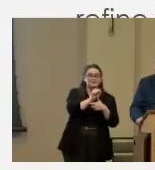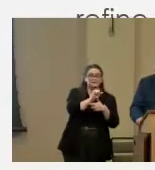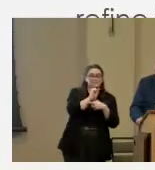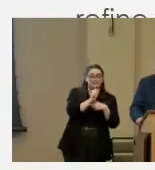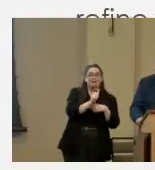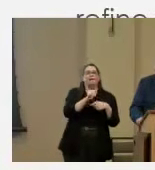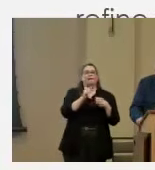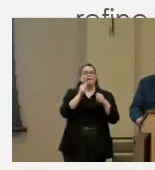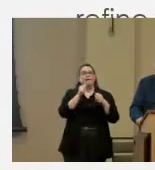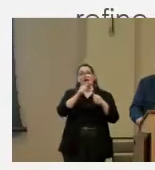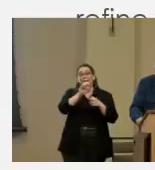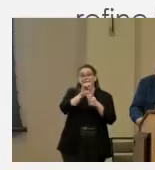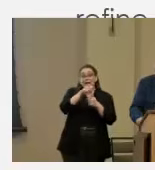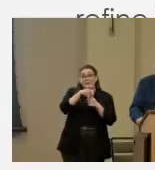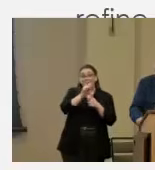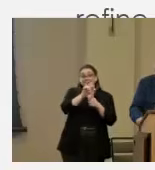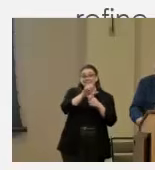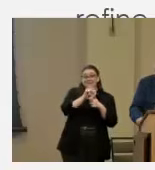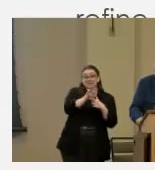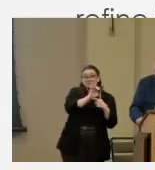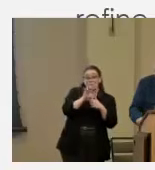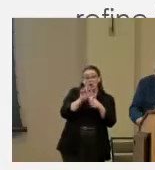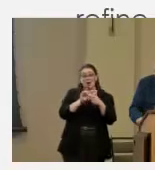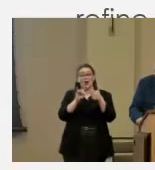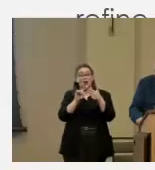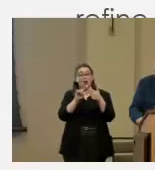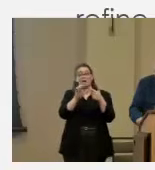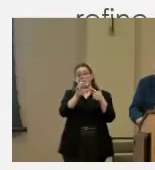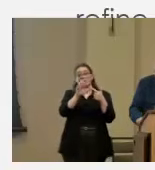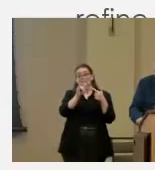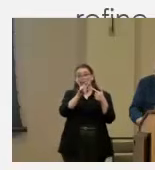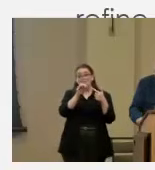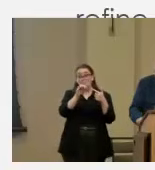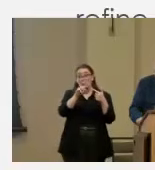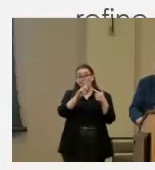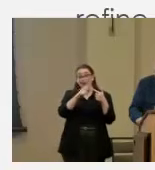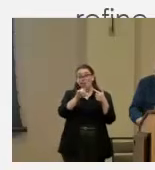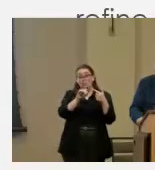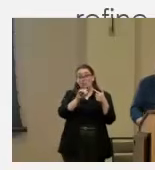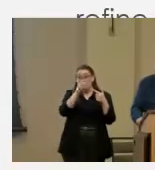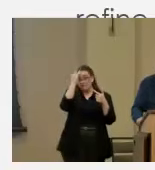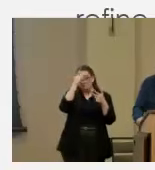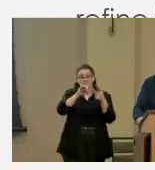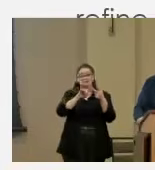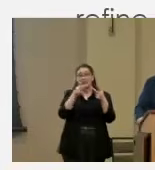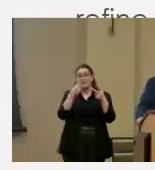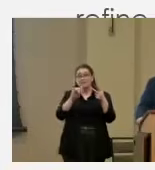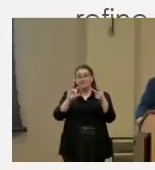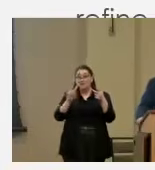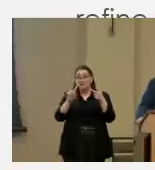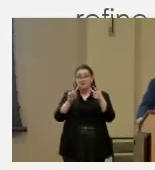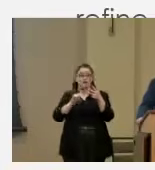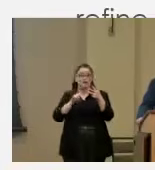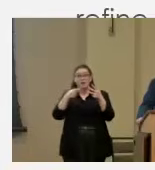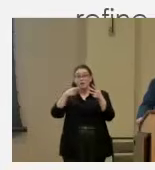infections, Epstein-Barr, cytomegalovirus, HIV, parvovirus, for example, can turn